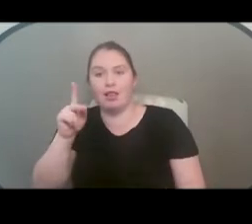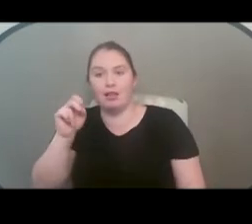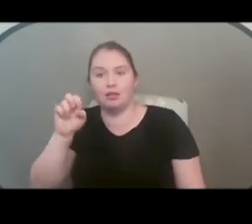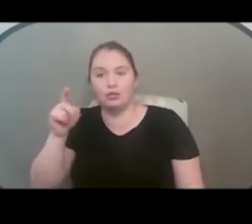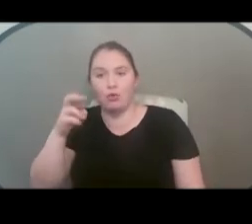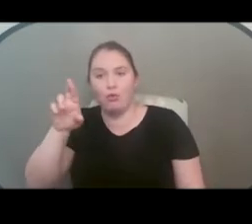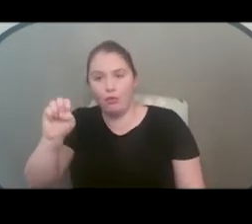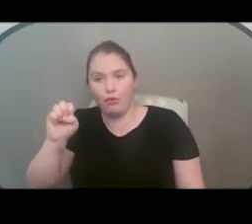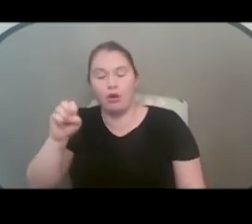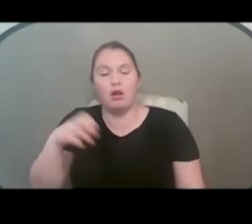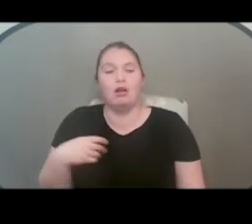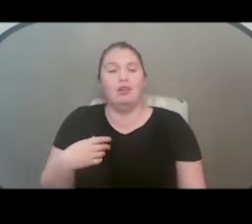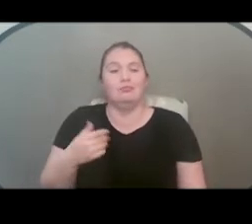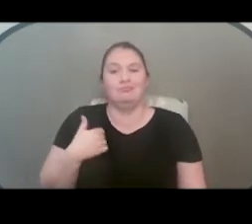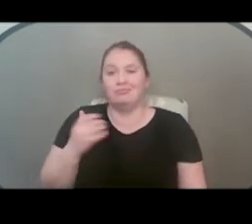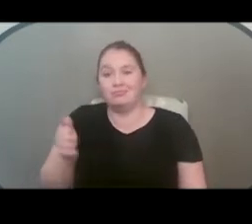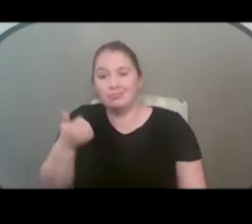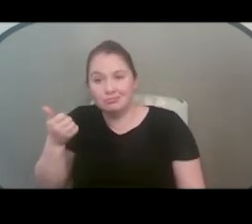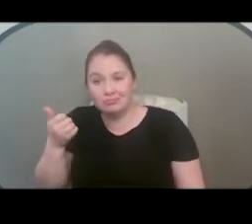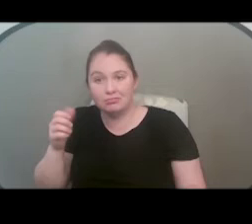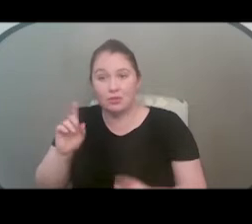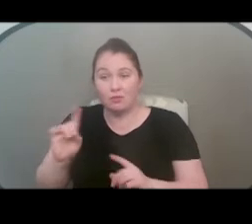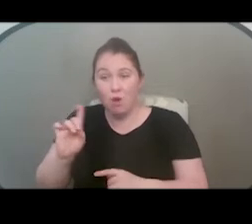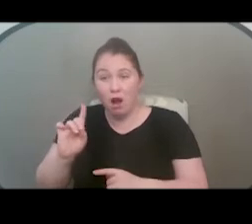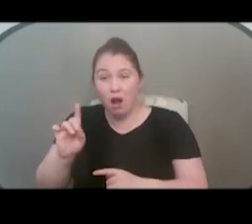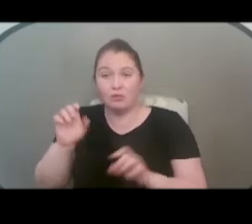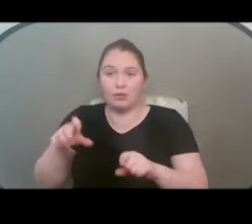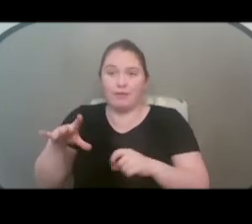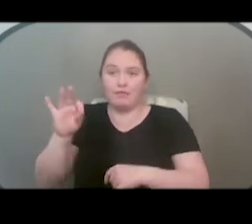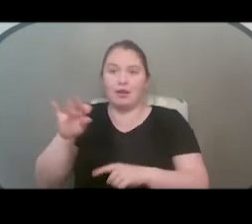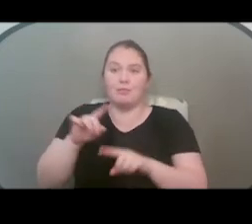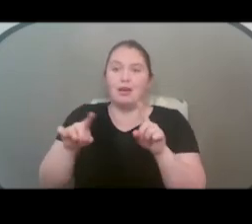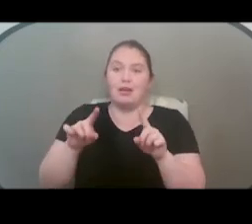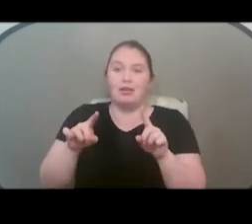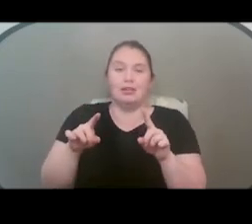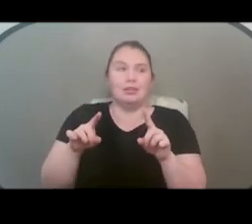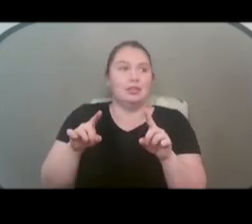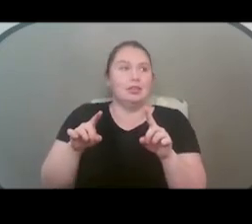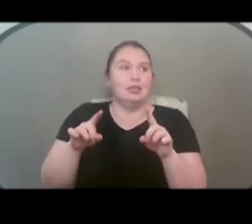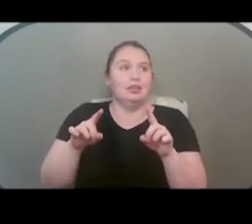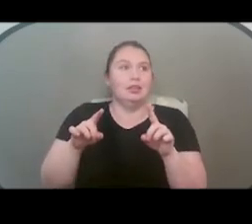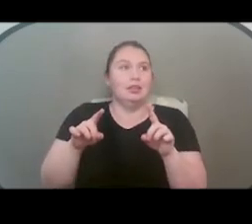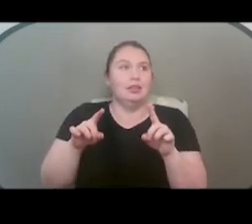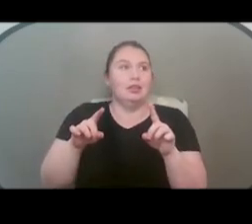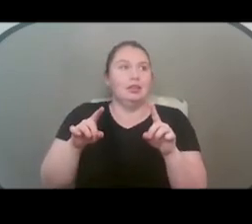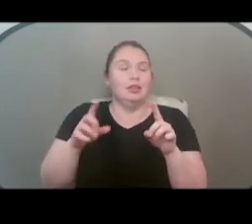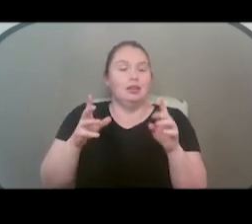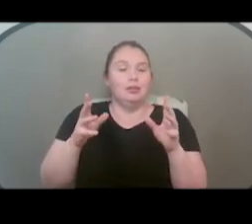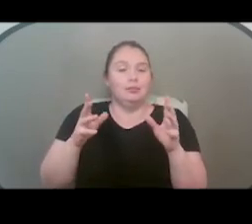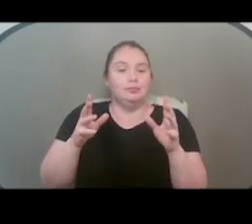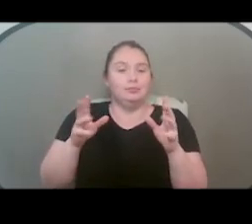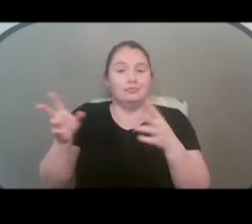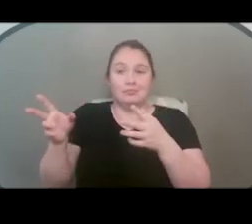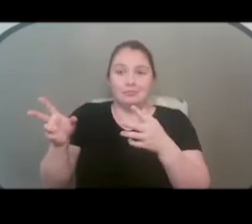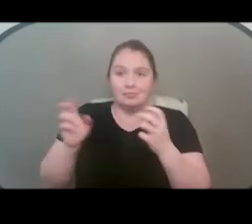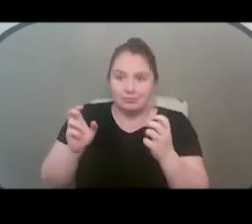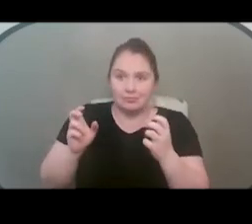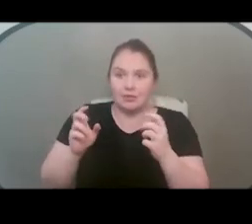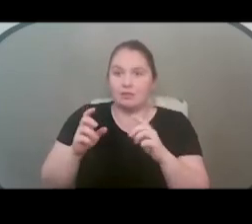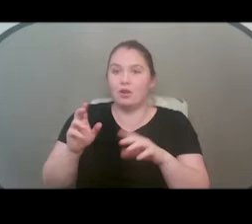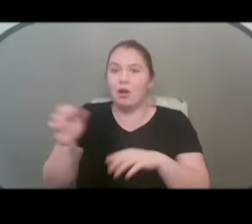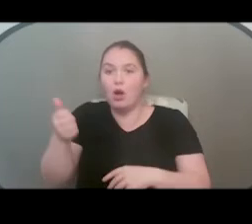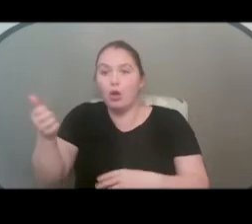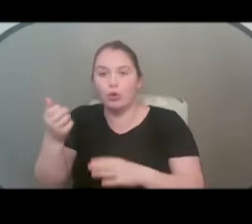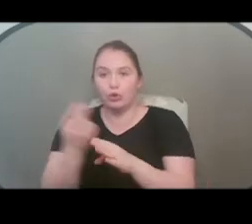there's some other sites that you can probably cobble together, but again, you're taking them from other uses